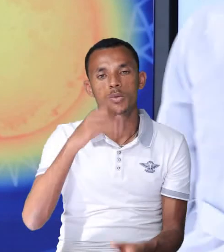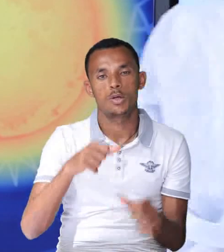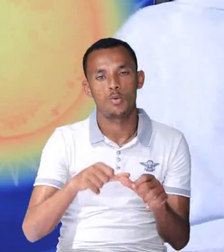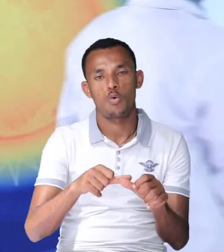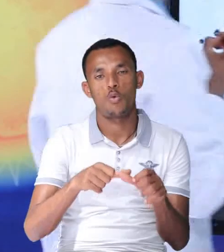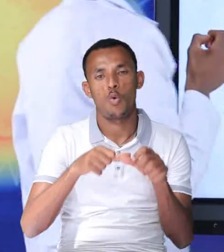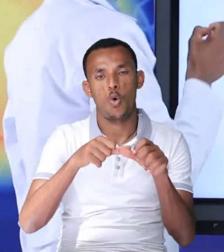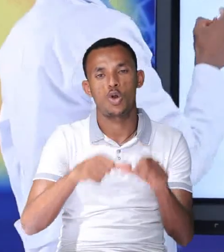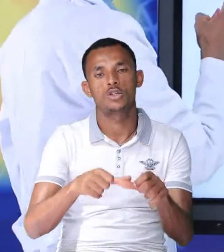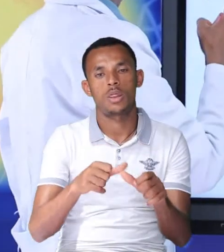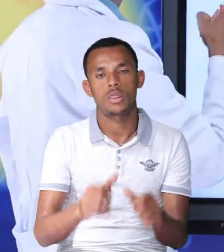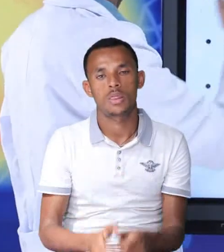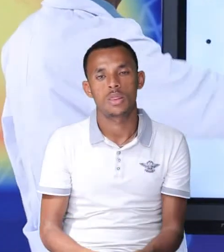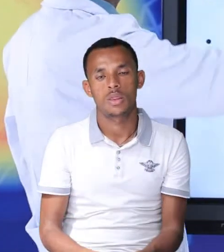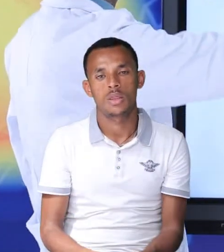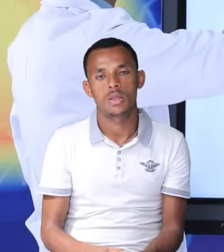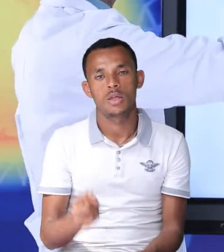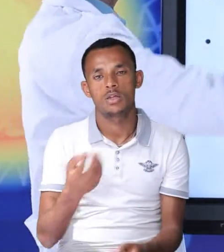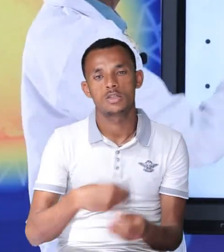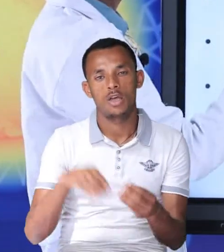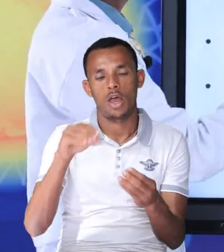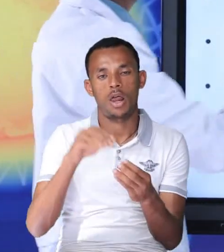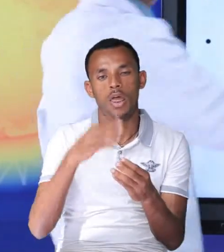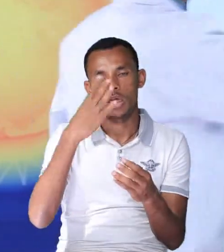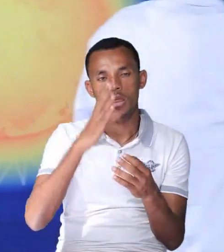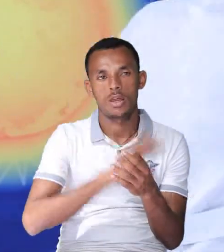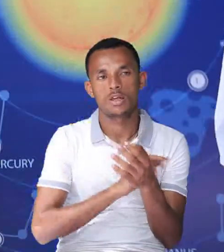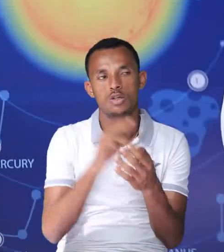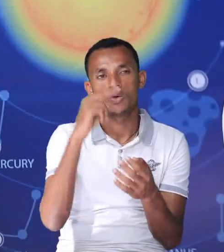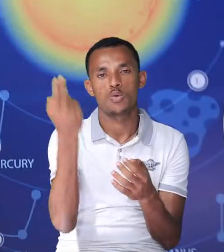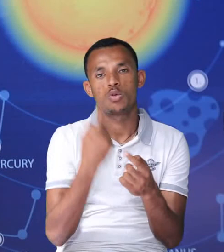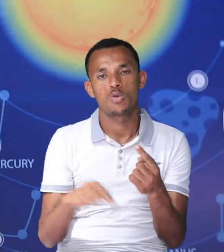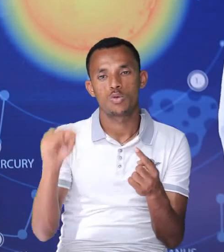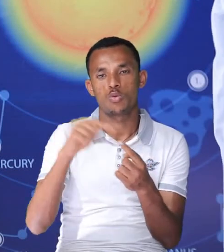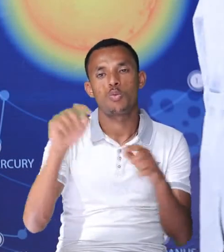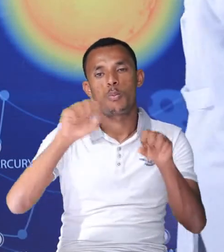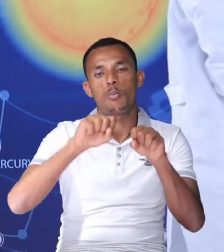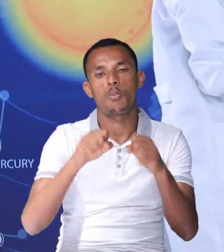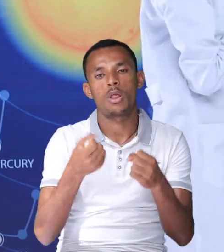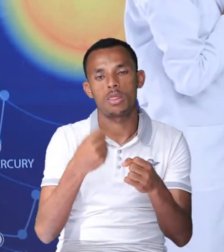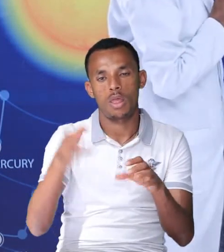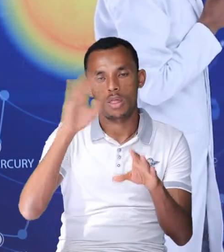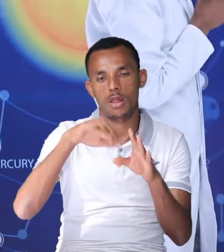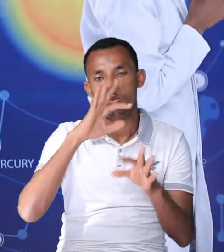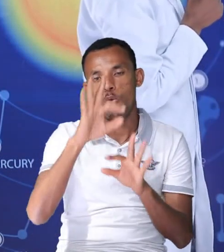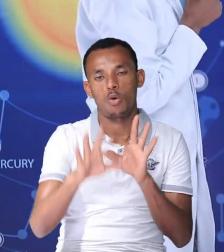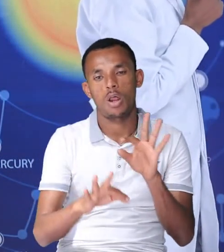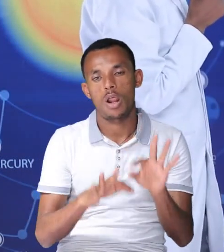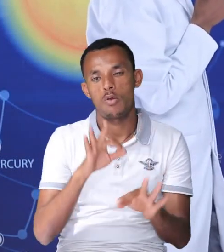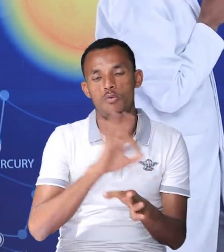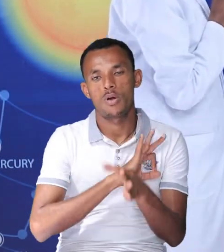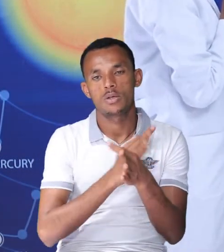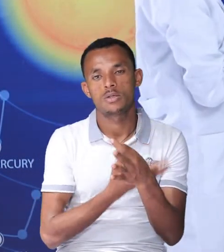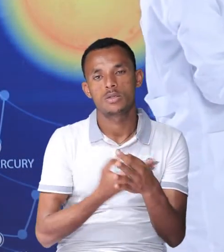remains constant, we said. The added heat energy is used to break the intermolecular force